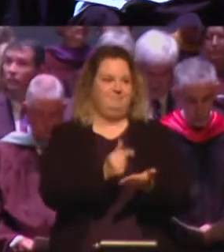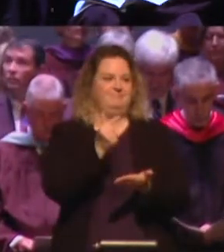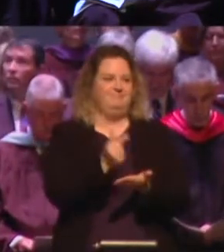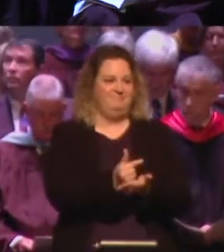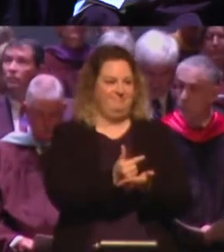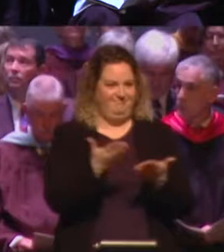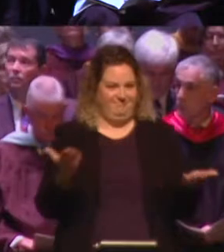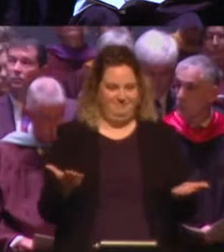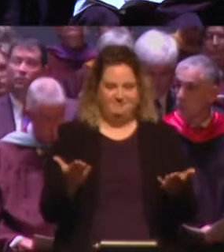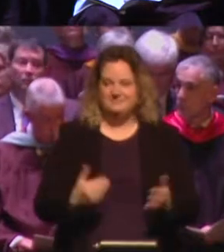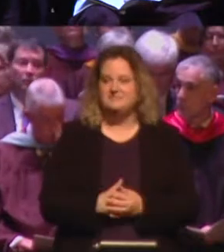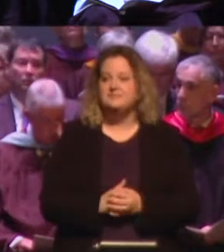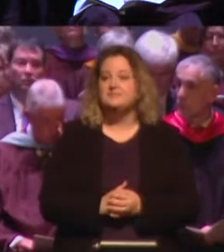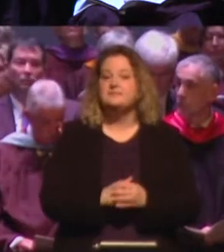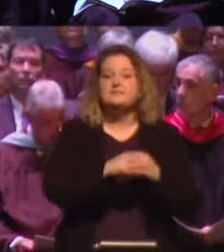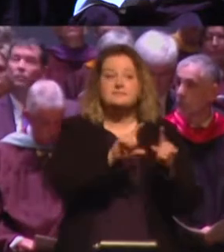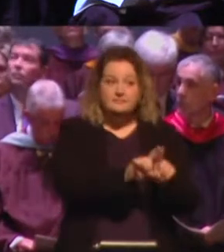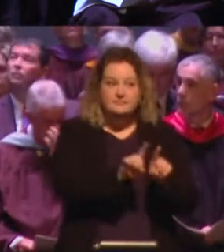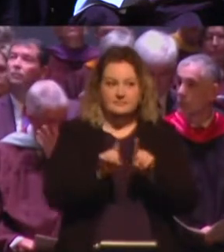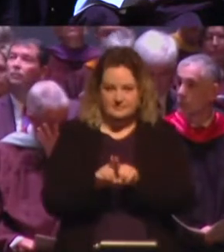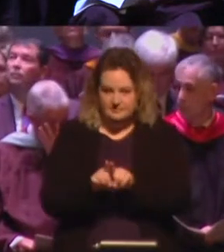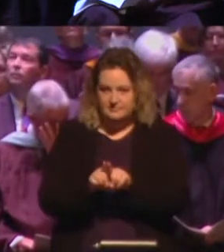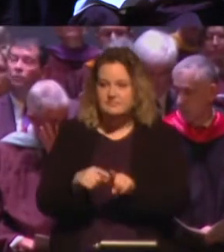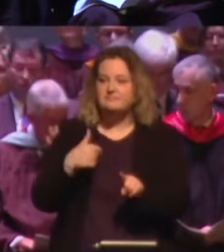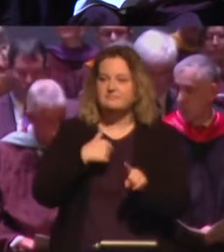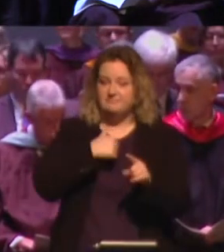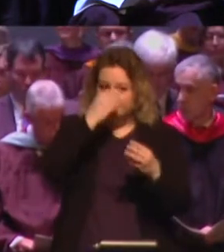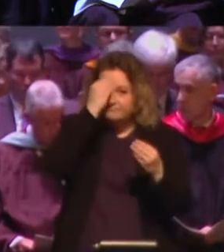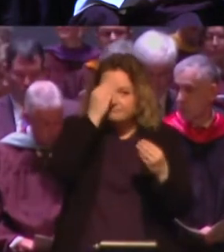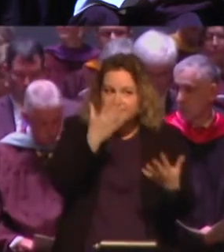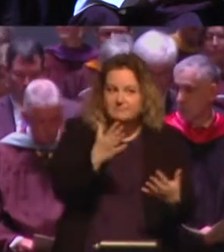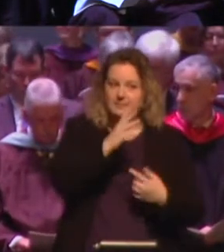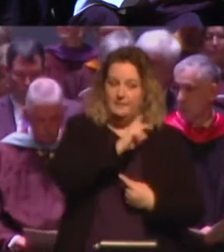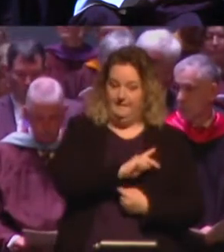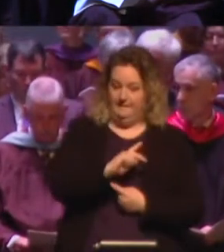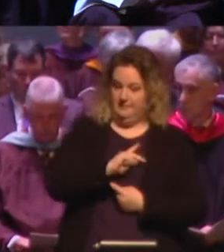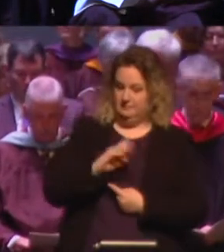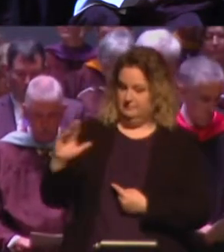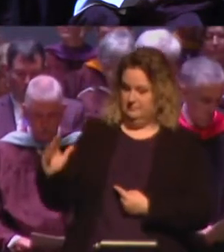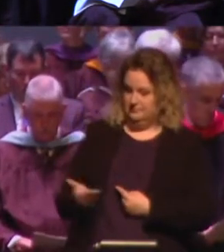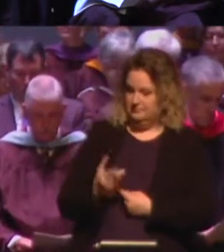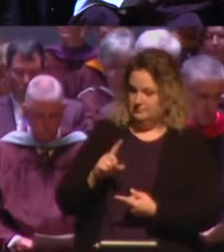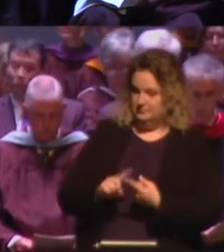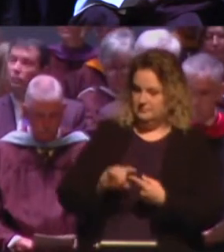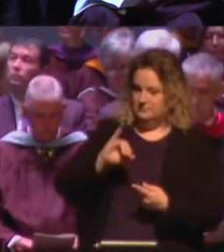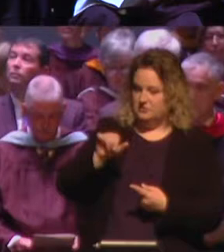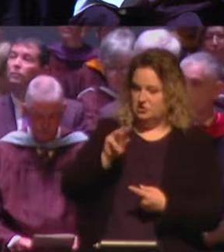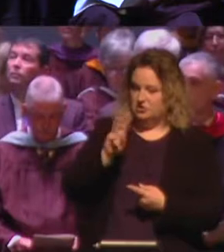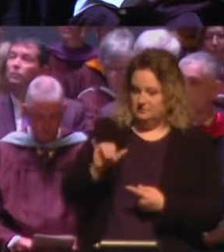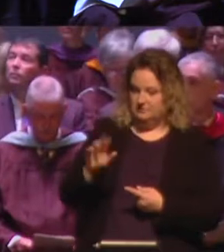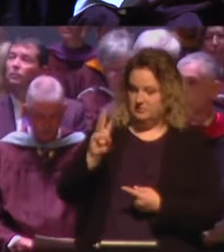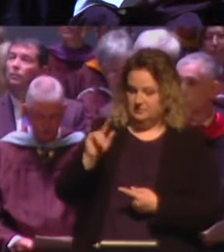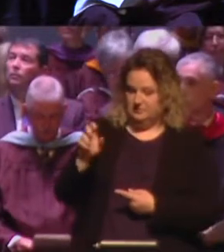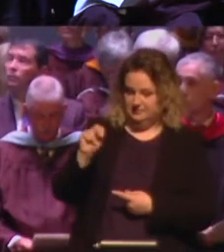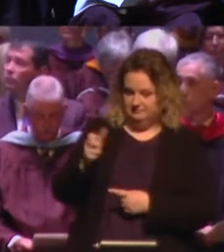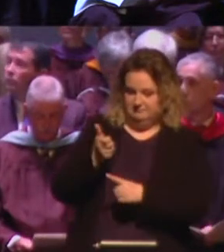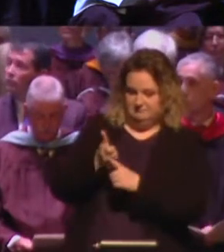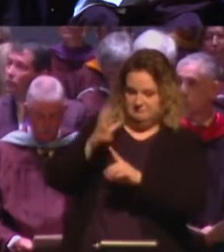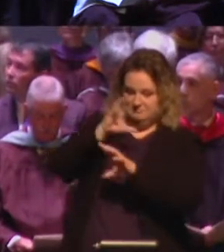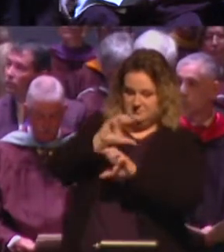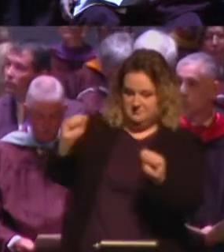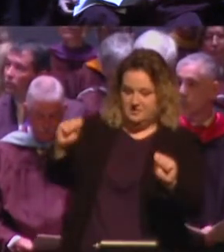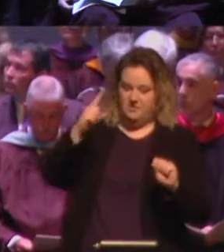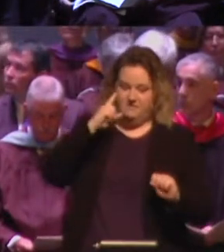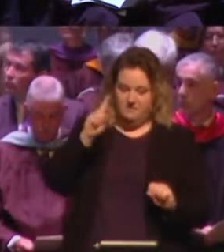graduation. Also, I would like to extend a personal welcome to Dr. Jimmy Wilson, President of the North